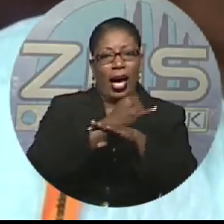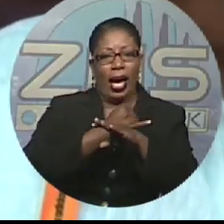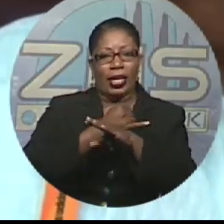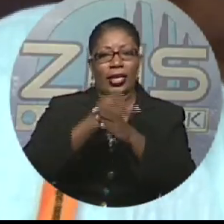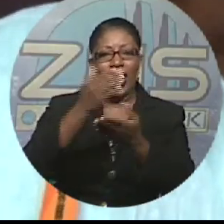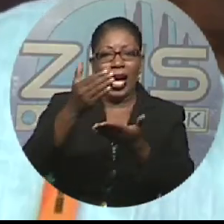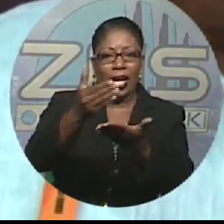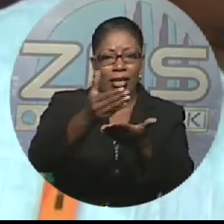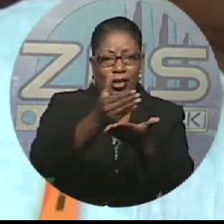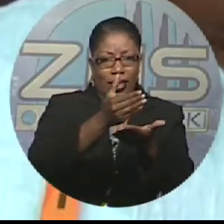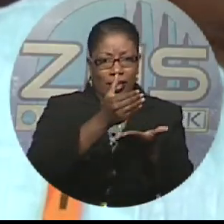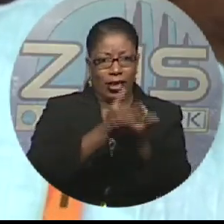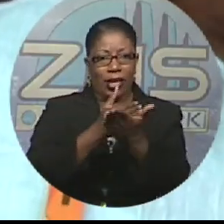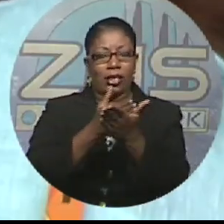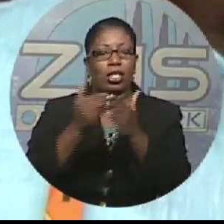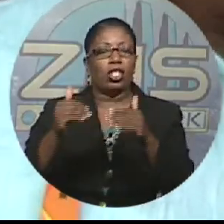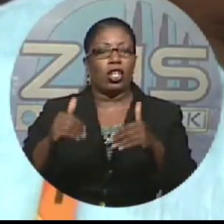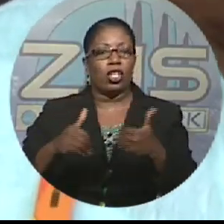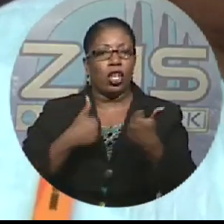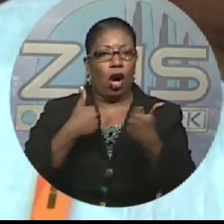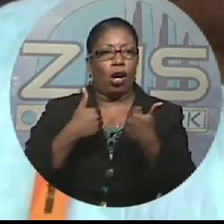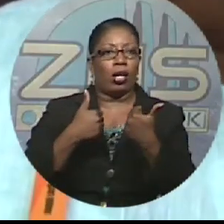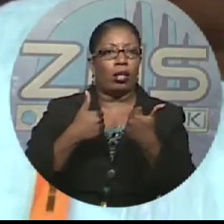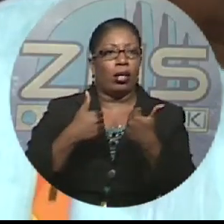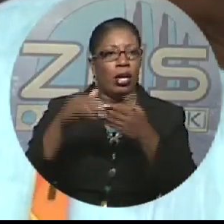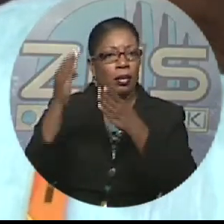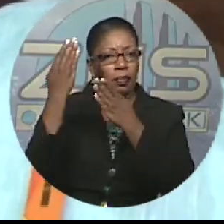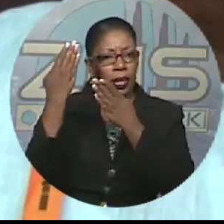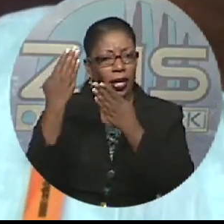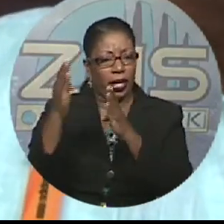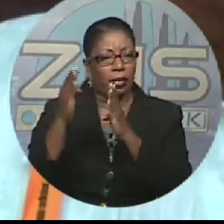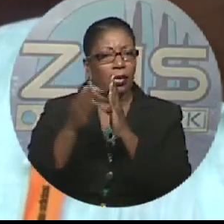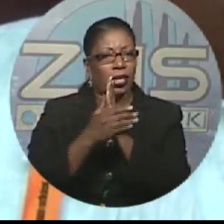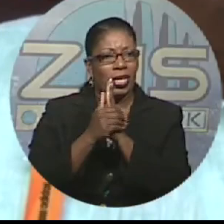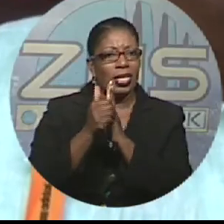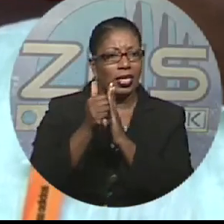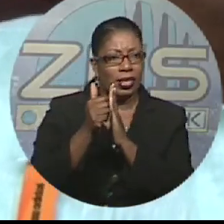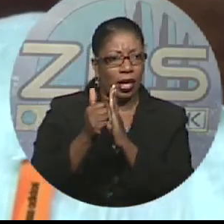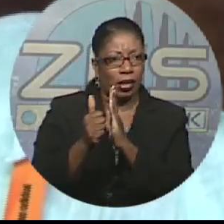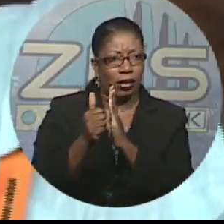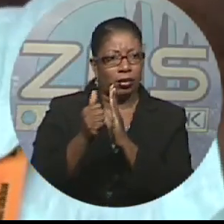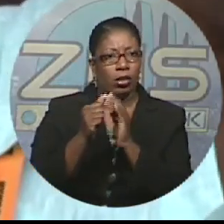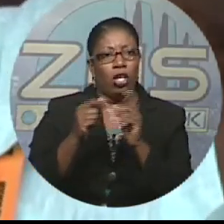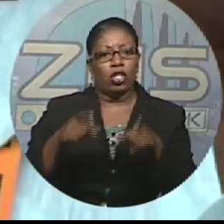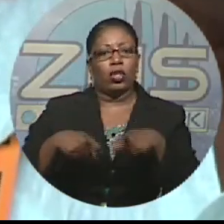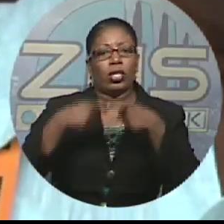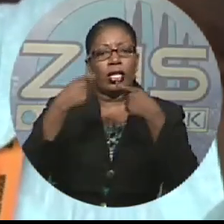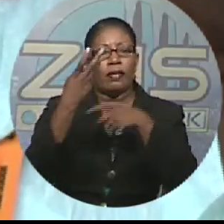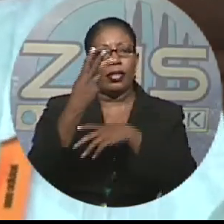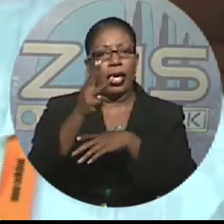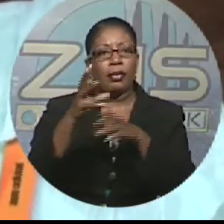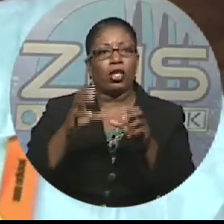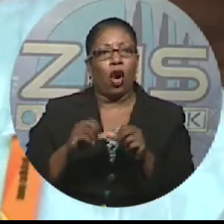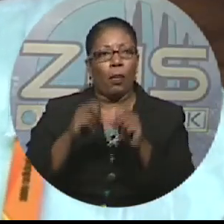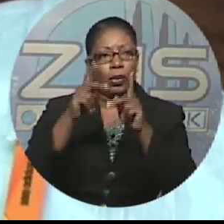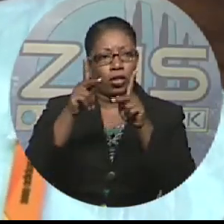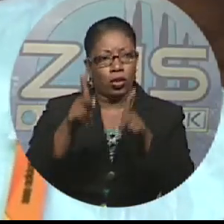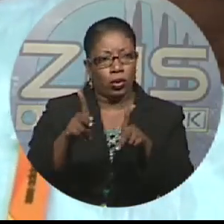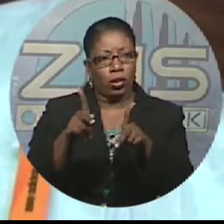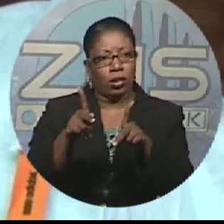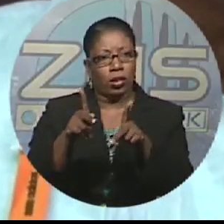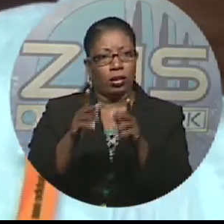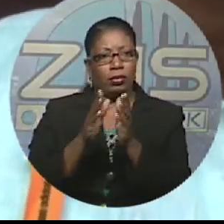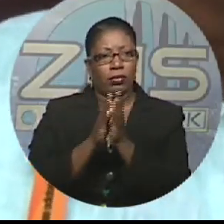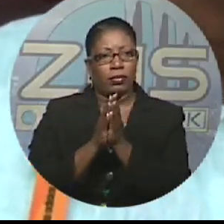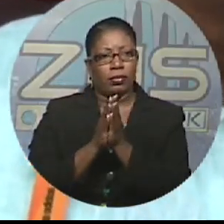talented young Bahamians, men and women, who I'm sure, if given the opportunity, using the